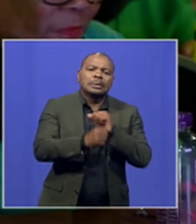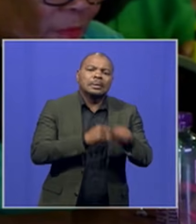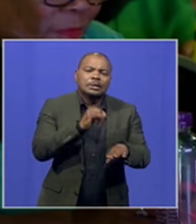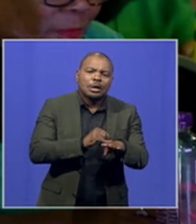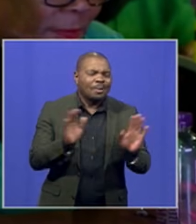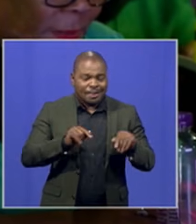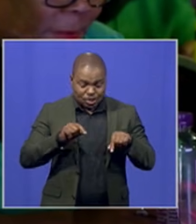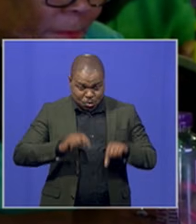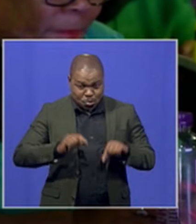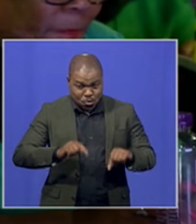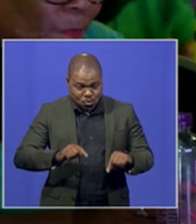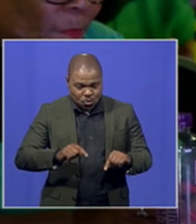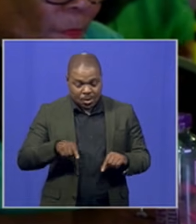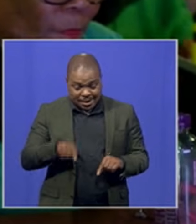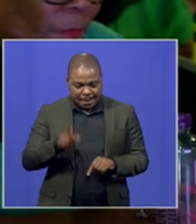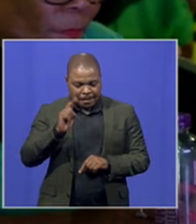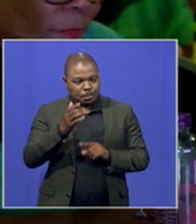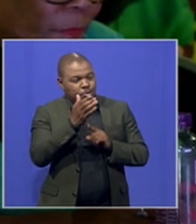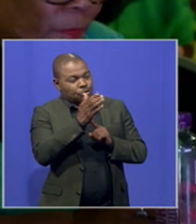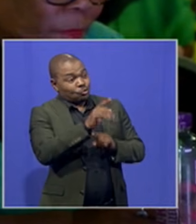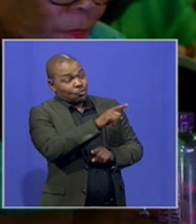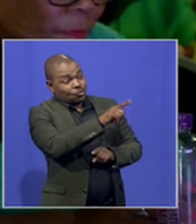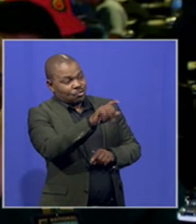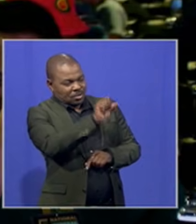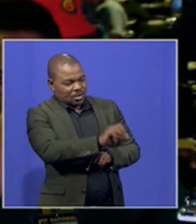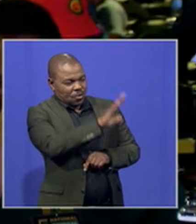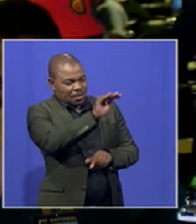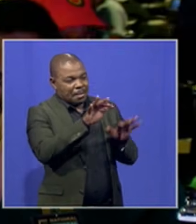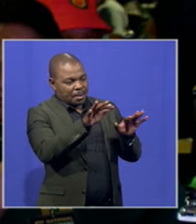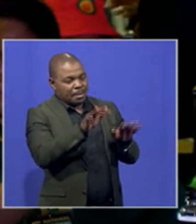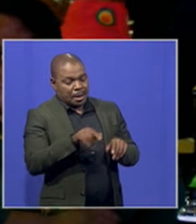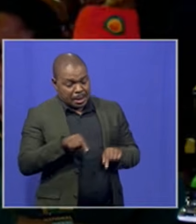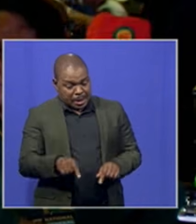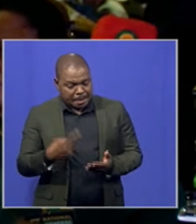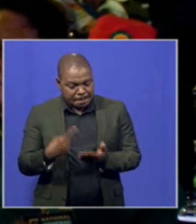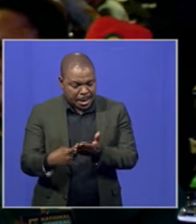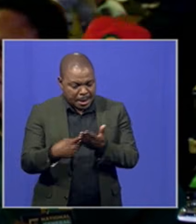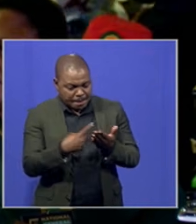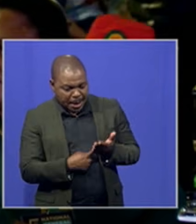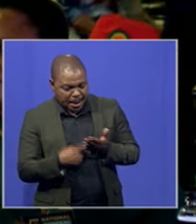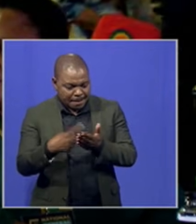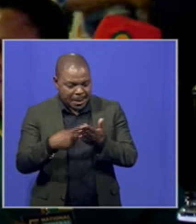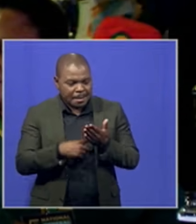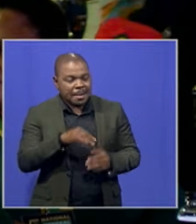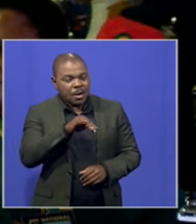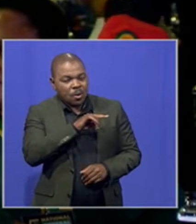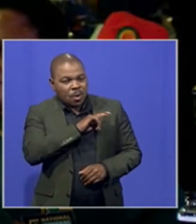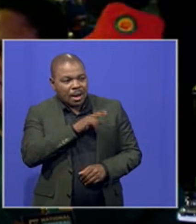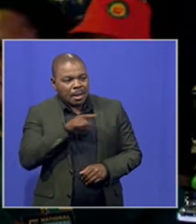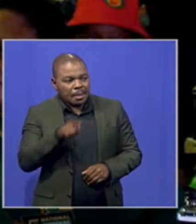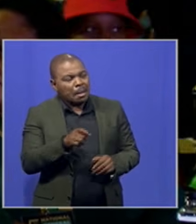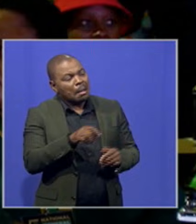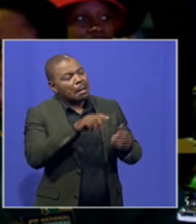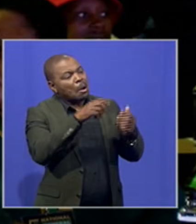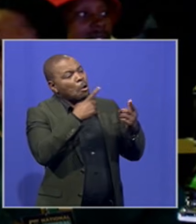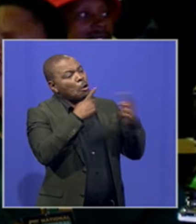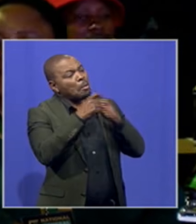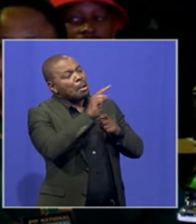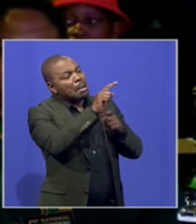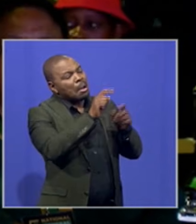ba bontshe baahi bana Afrika Borwa hore tseo ba di buletseng hore ba utlwile sello sa setjhaba sello